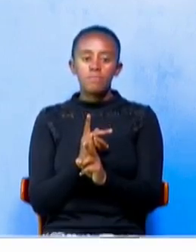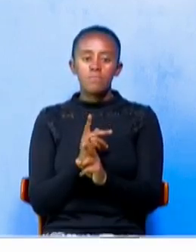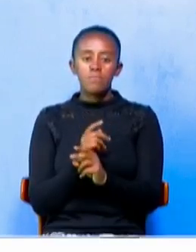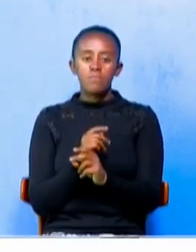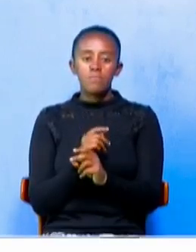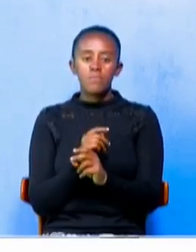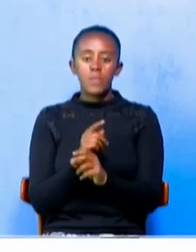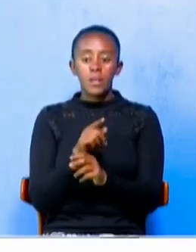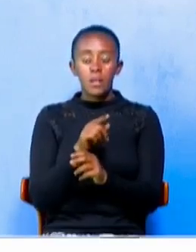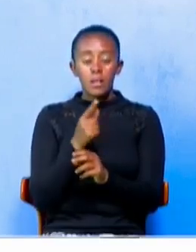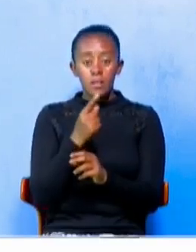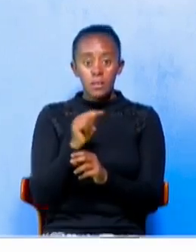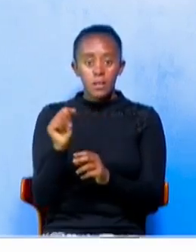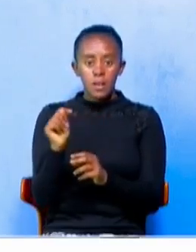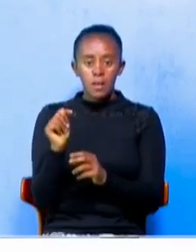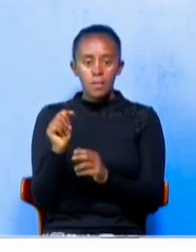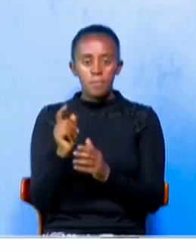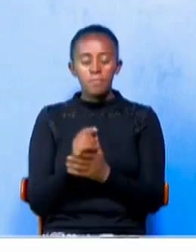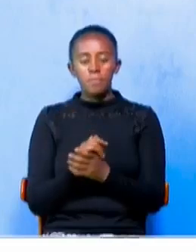the